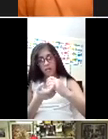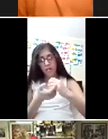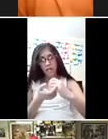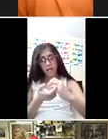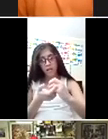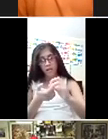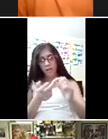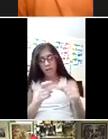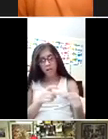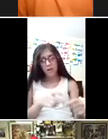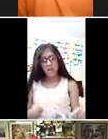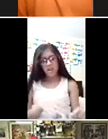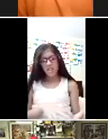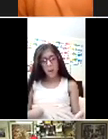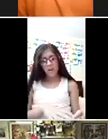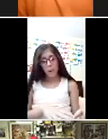He called